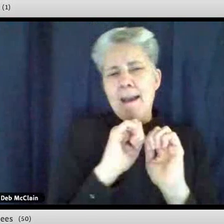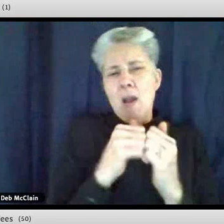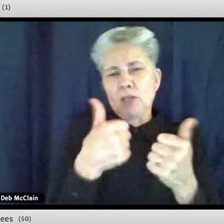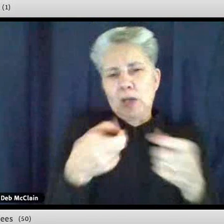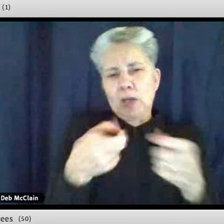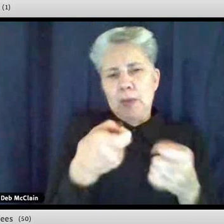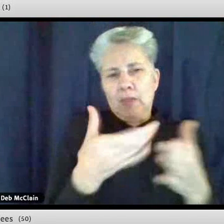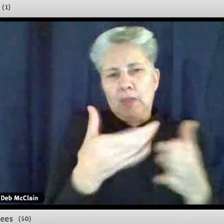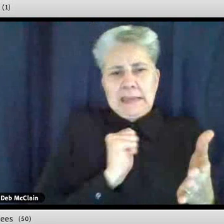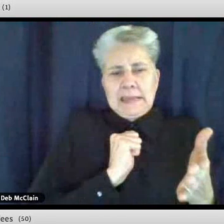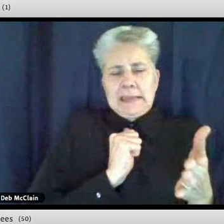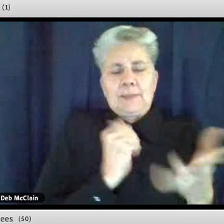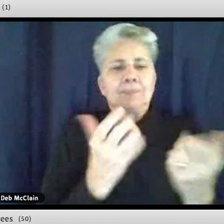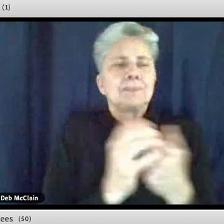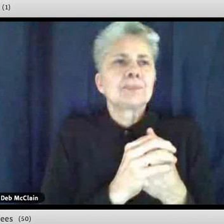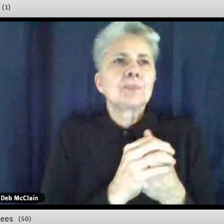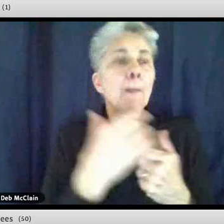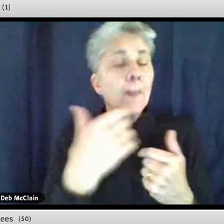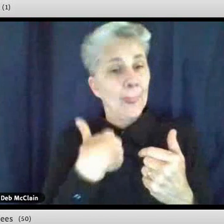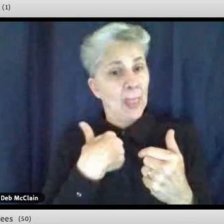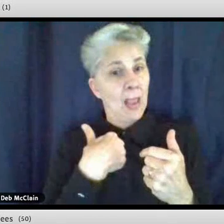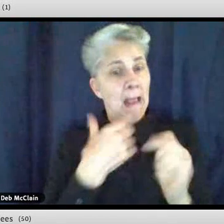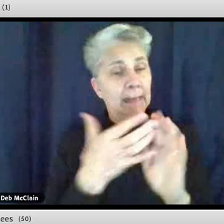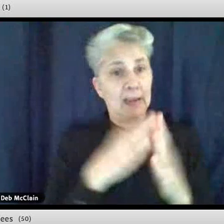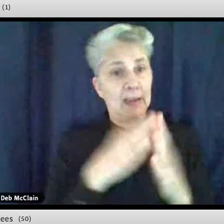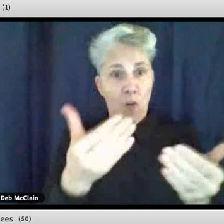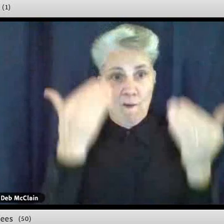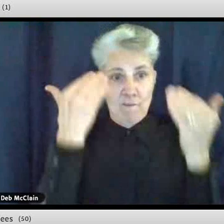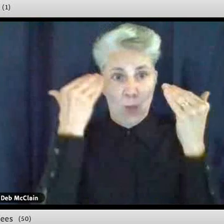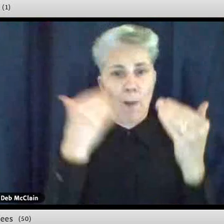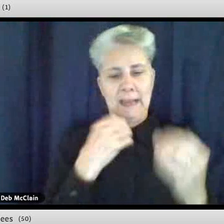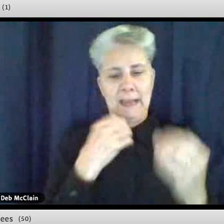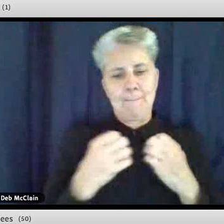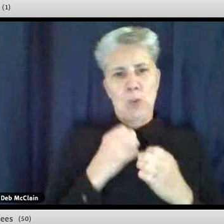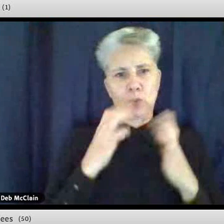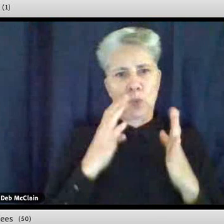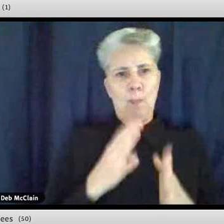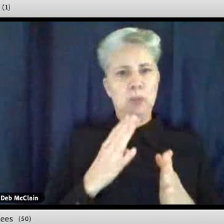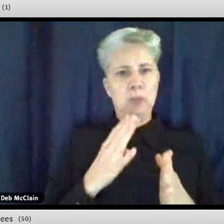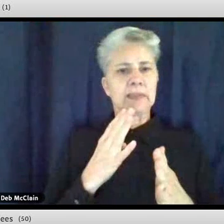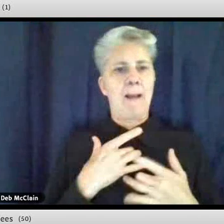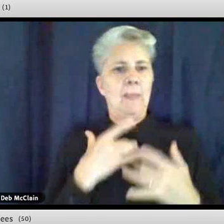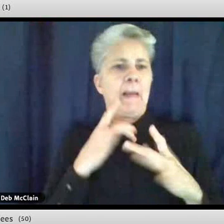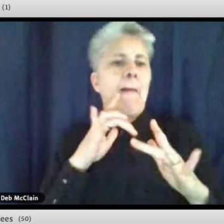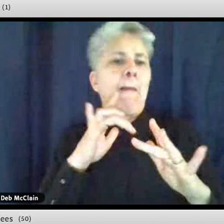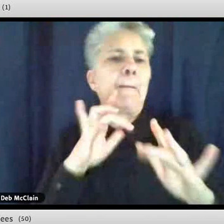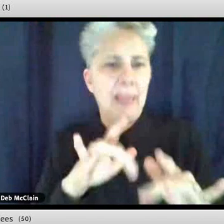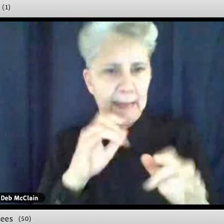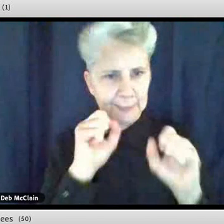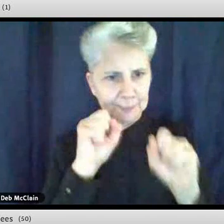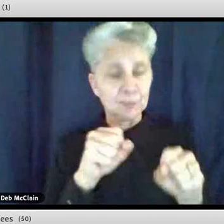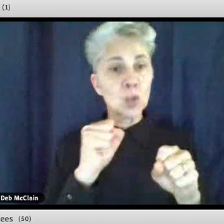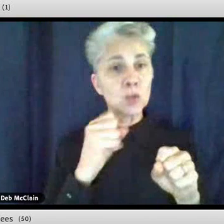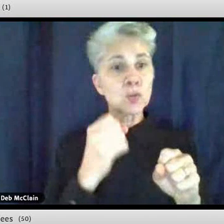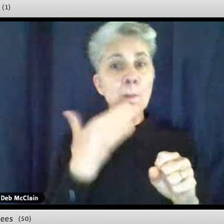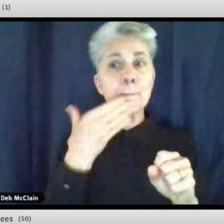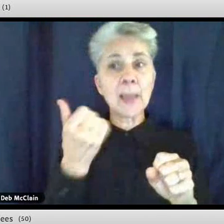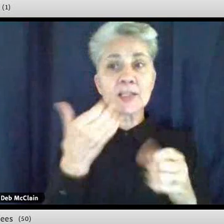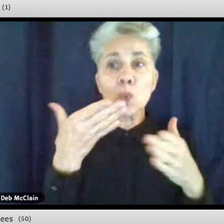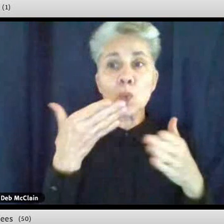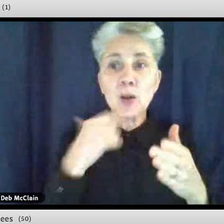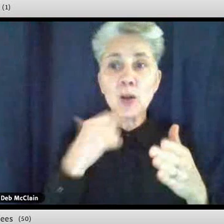handle things. I can get very overwhelmed. I'm an emotional person. I'm very empathetic. And so one of the best ways that I